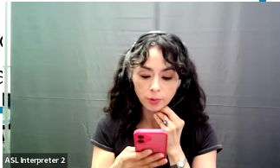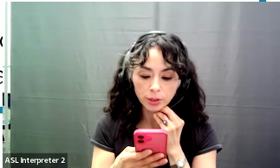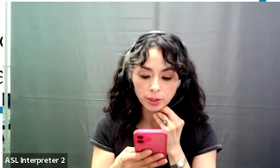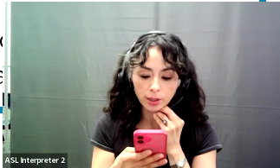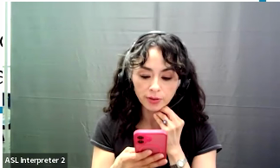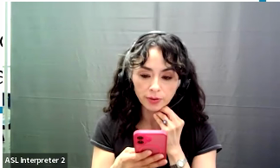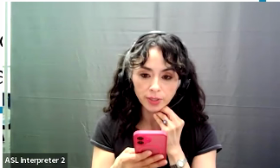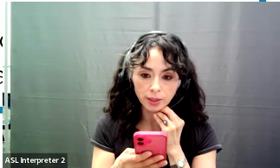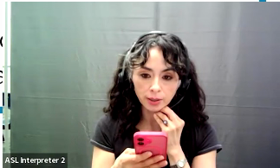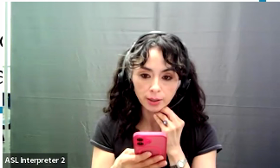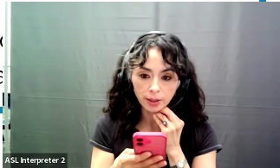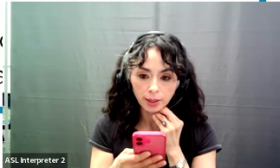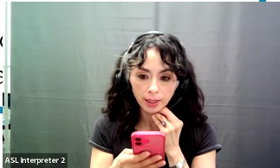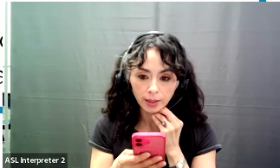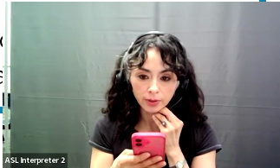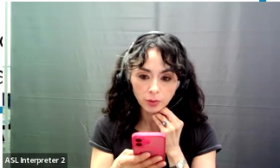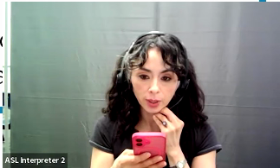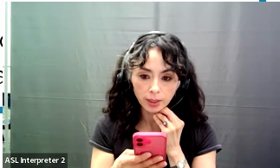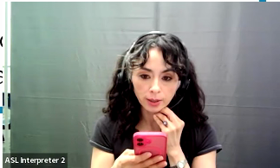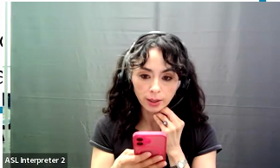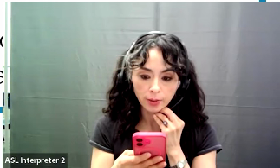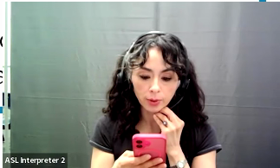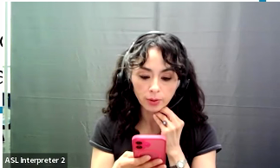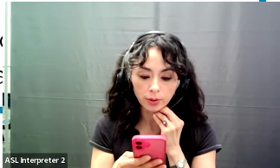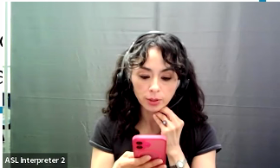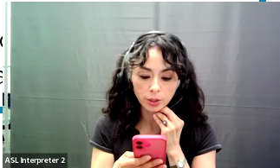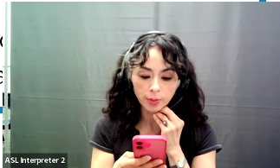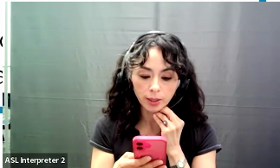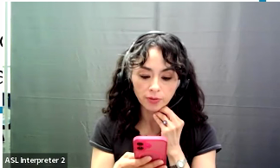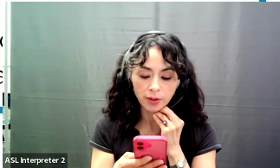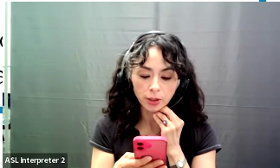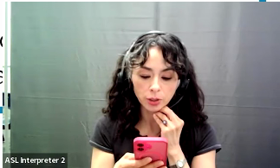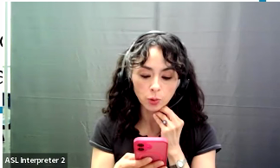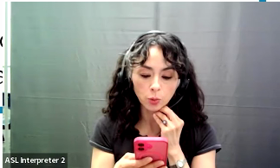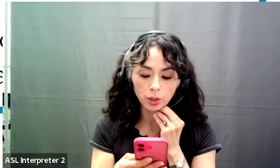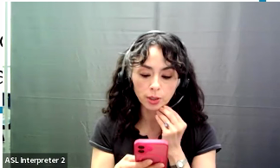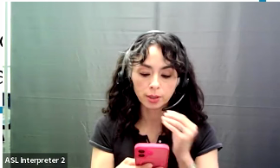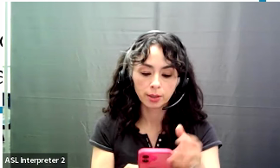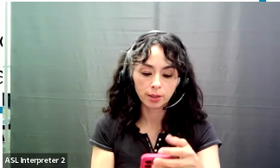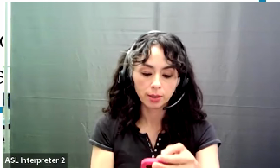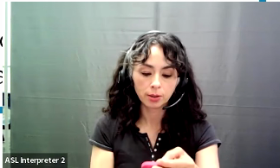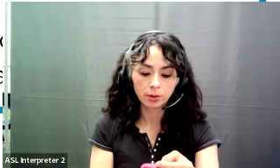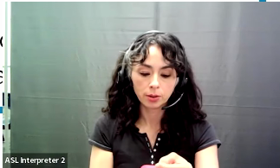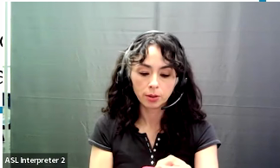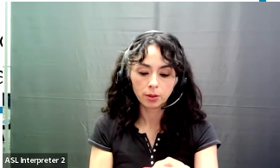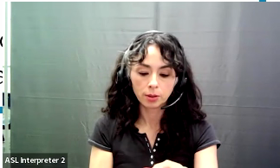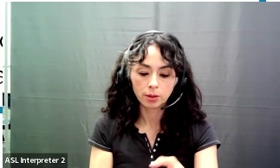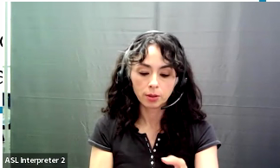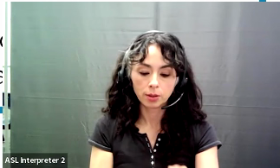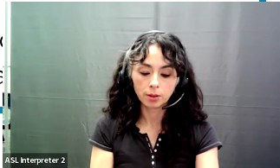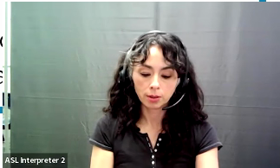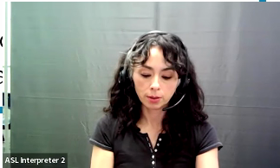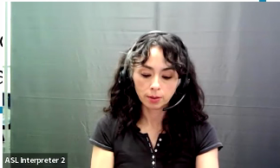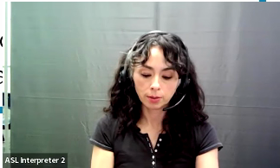along with Laura Marin, who is going to be assisting me. We are from the Climate Center of the Caribbean, and we also have